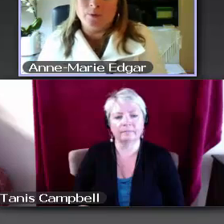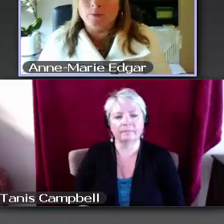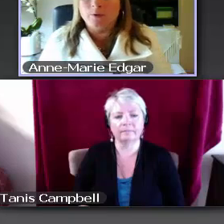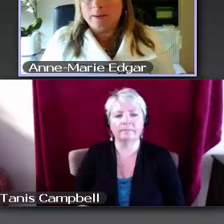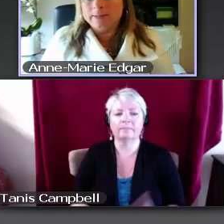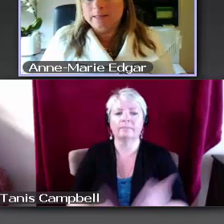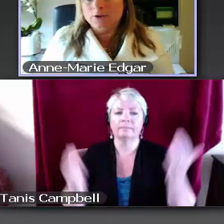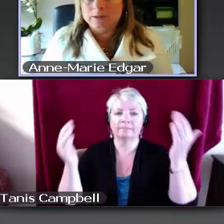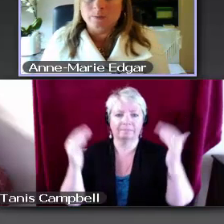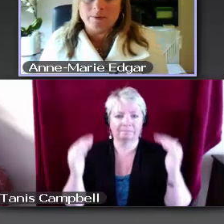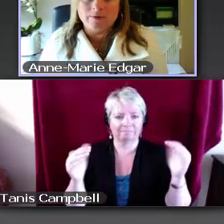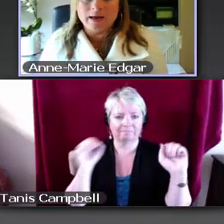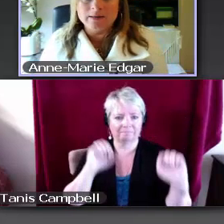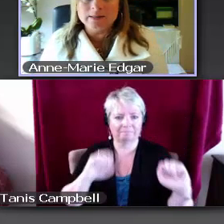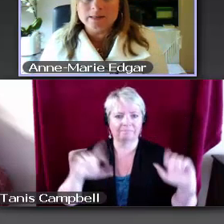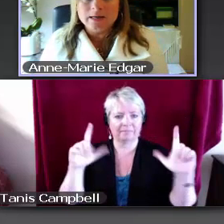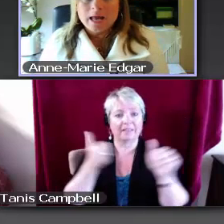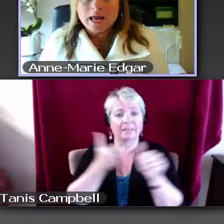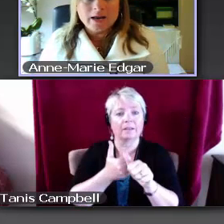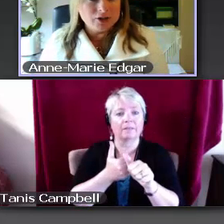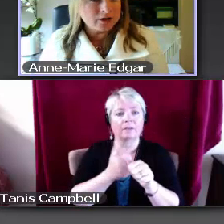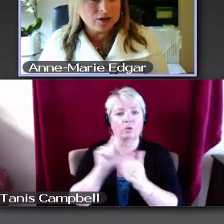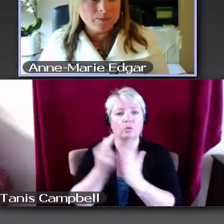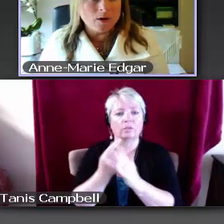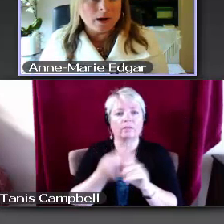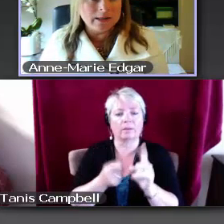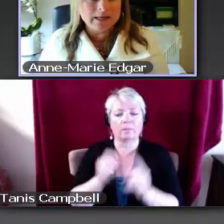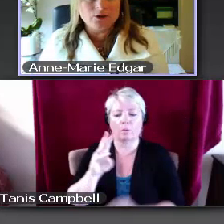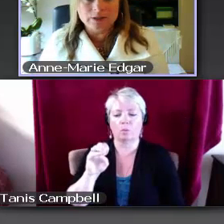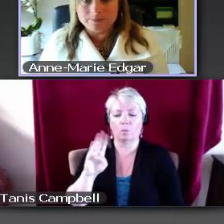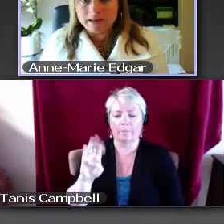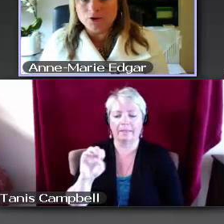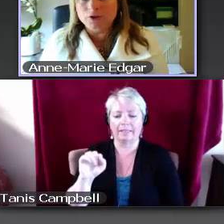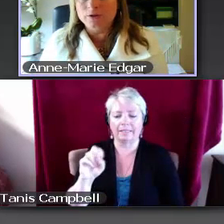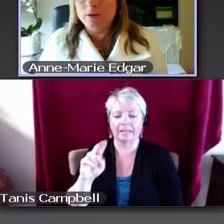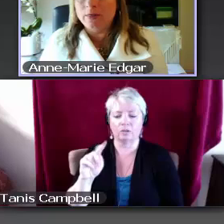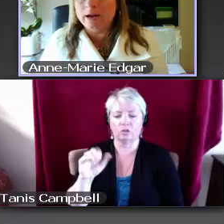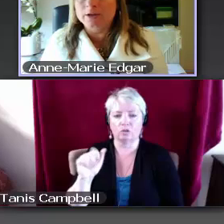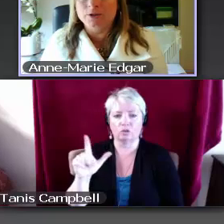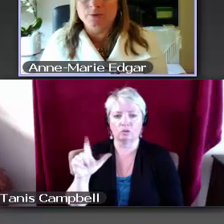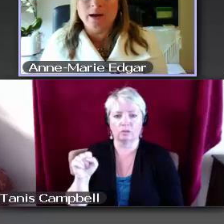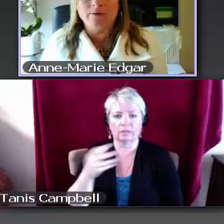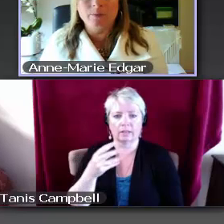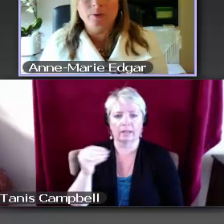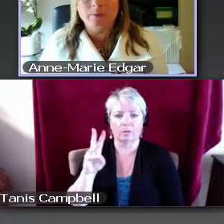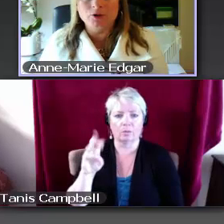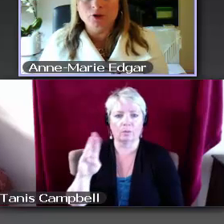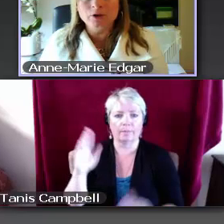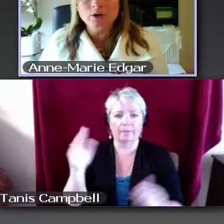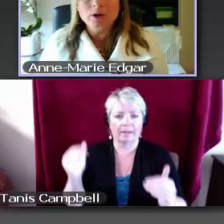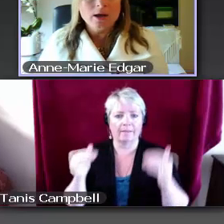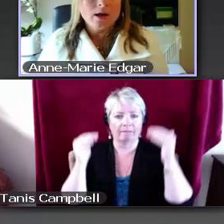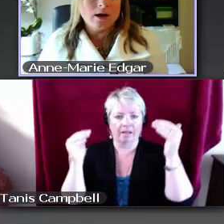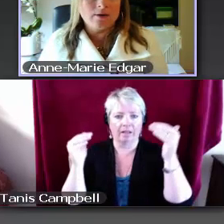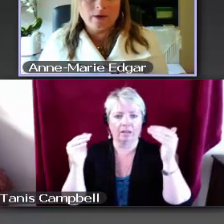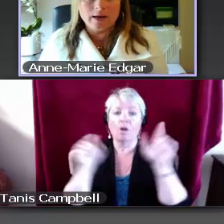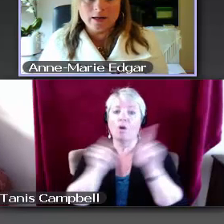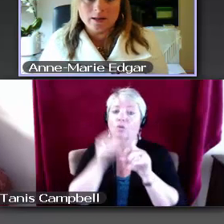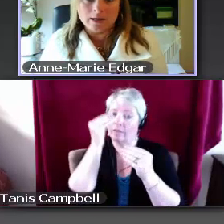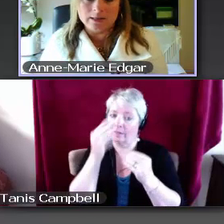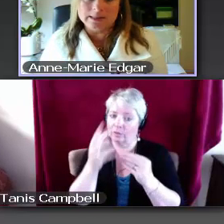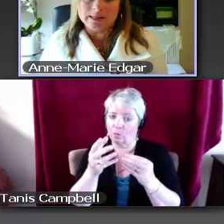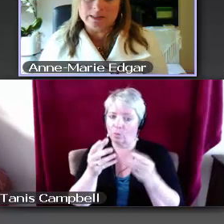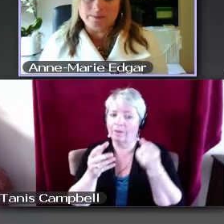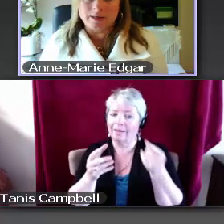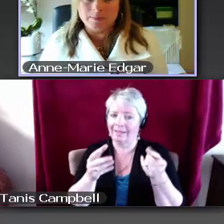graduated from both the Web Essentials and Web Advanced. And I should actually pause and just mention that I do have the permission of